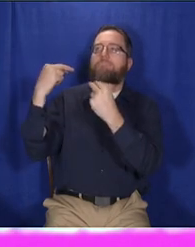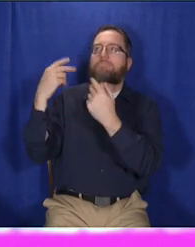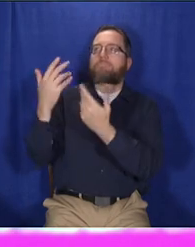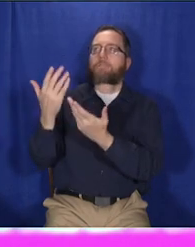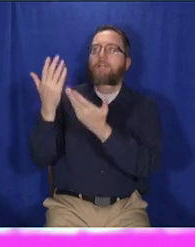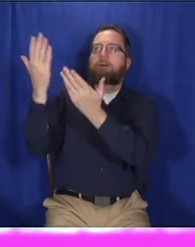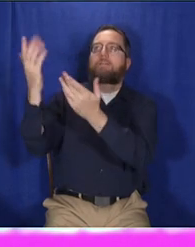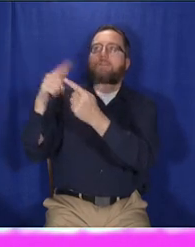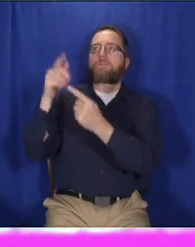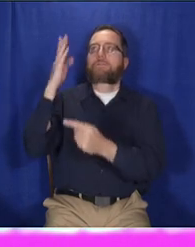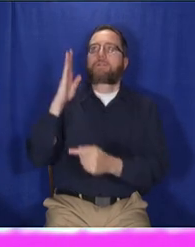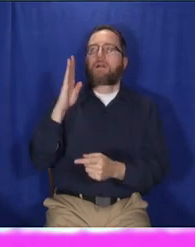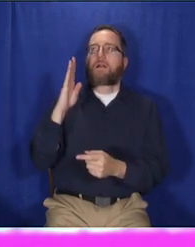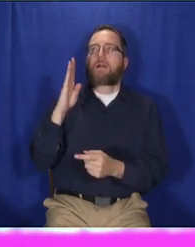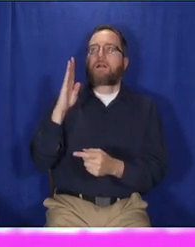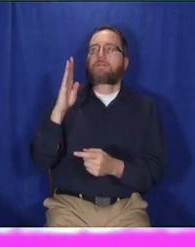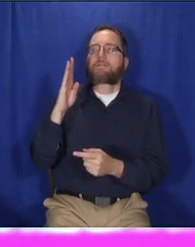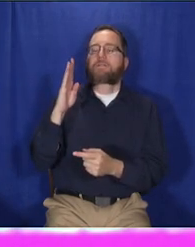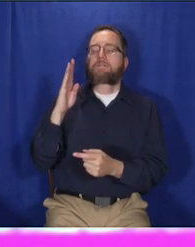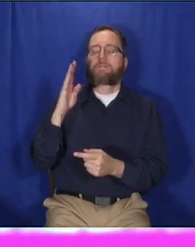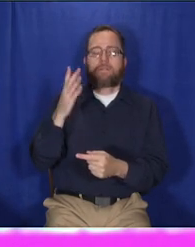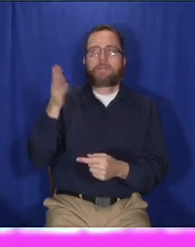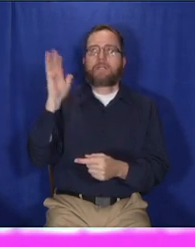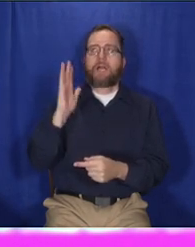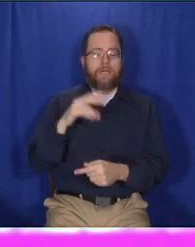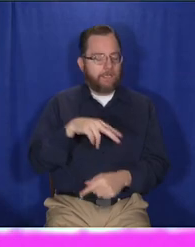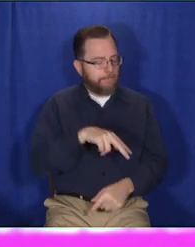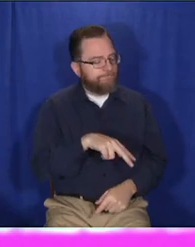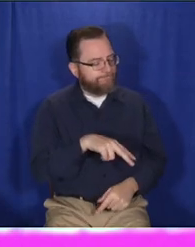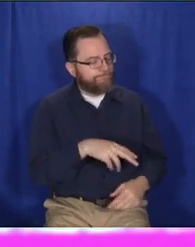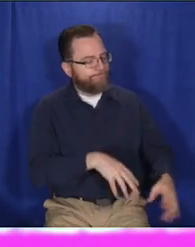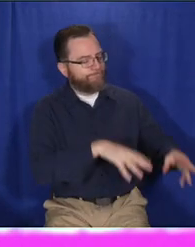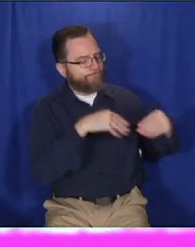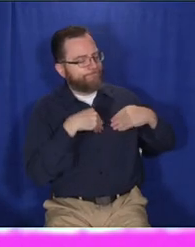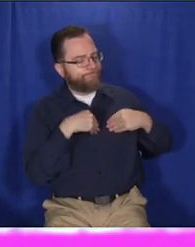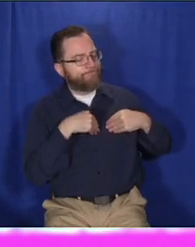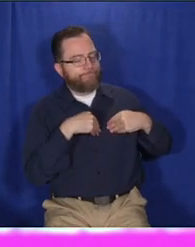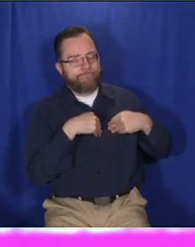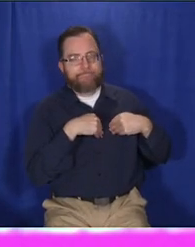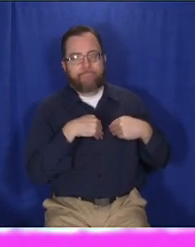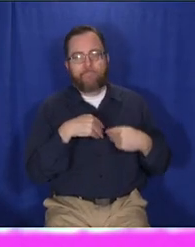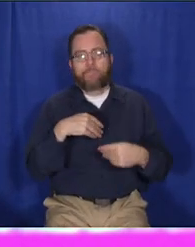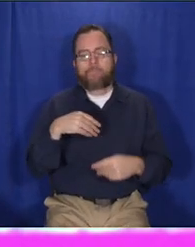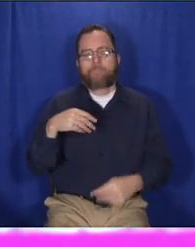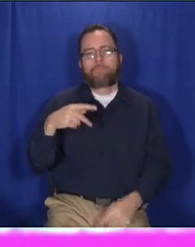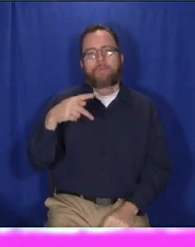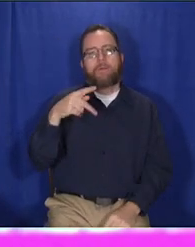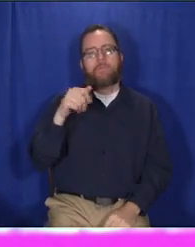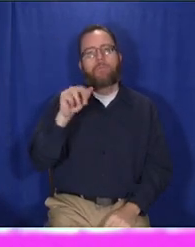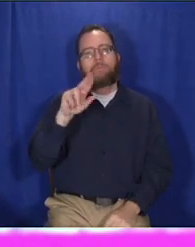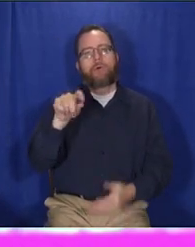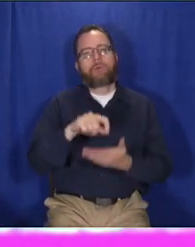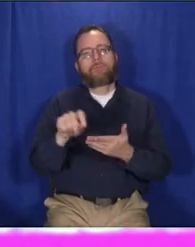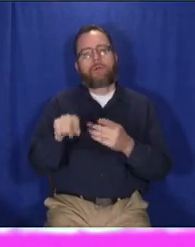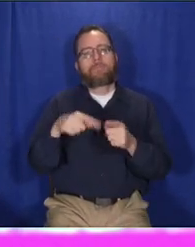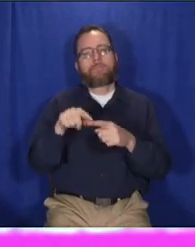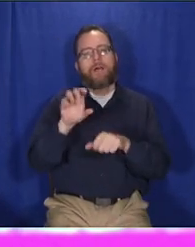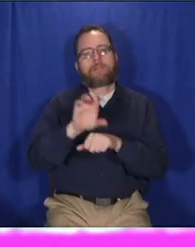Listen, when we give our money, this is why we call giving in church offering, because it is